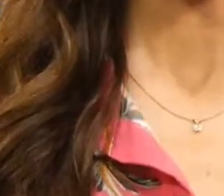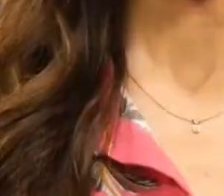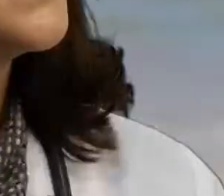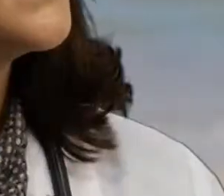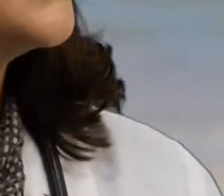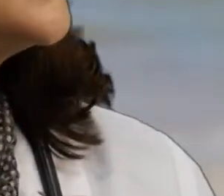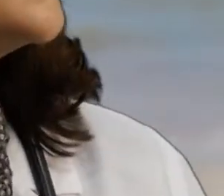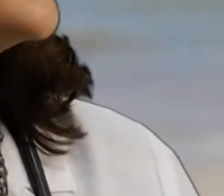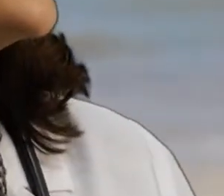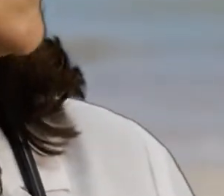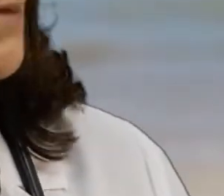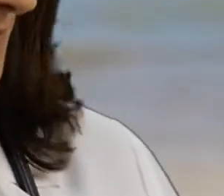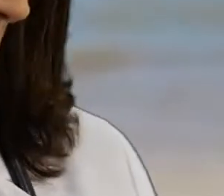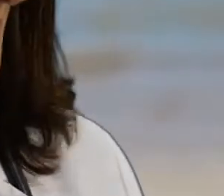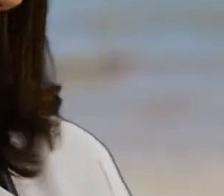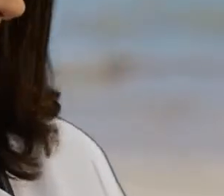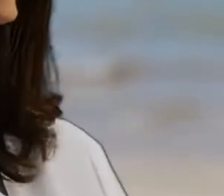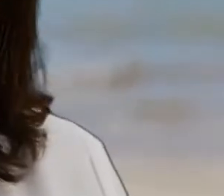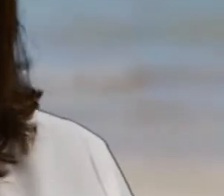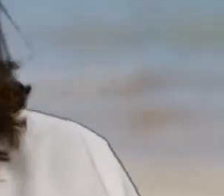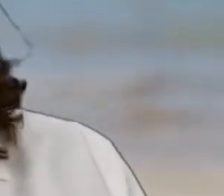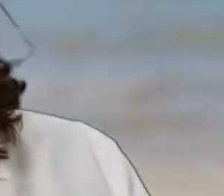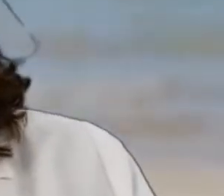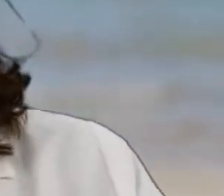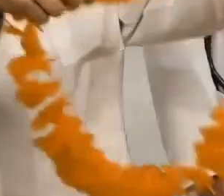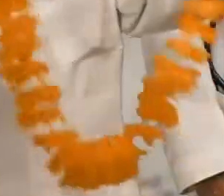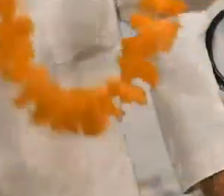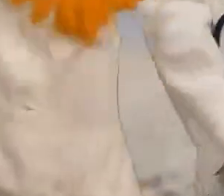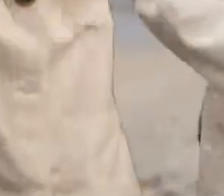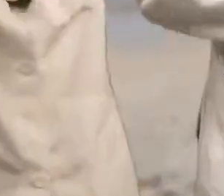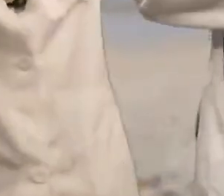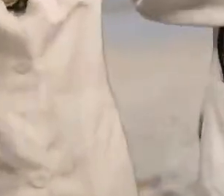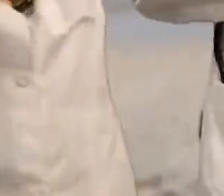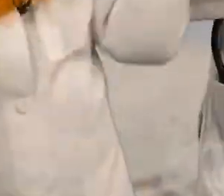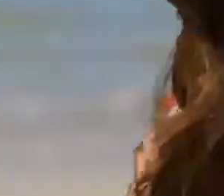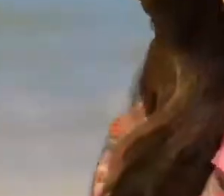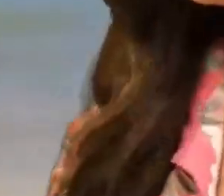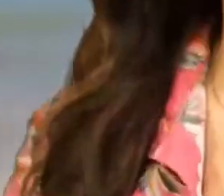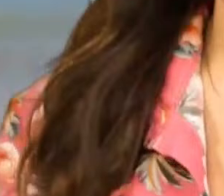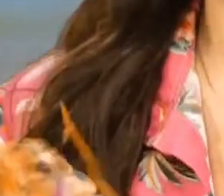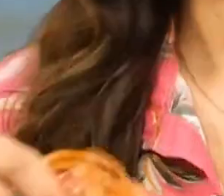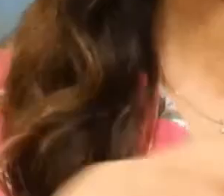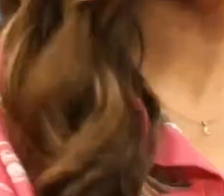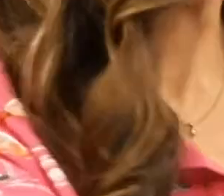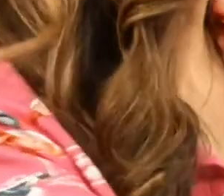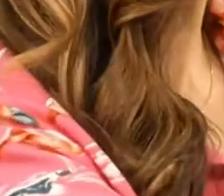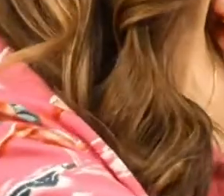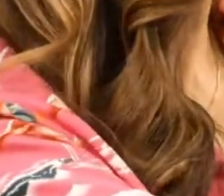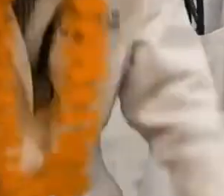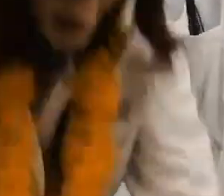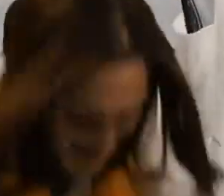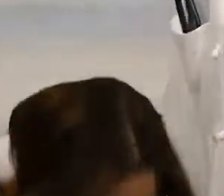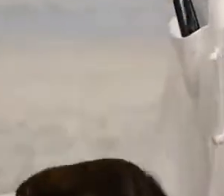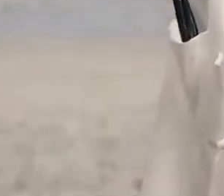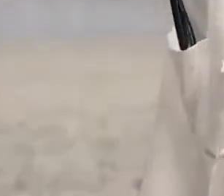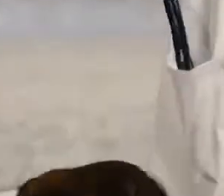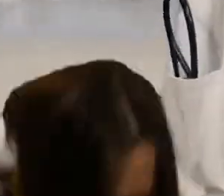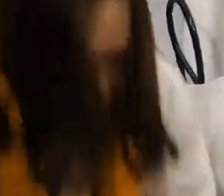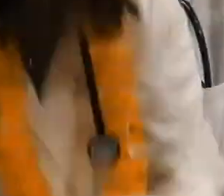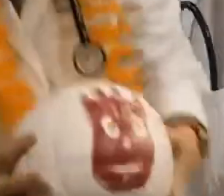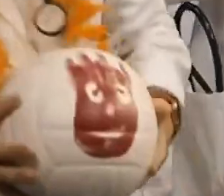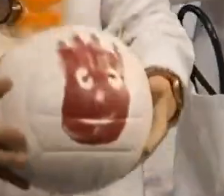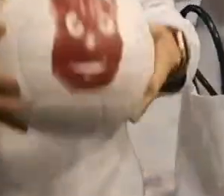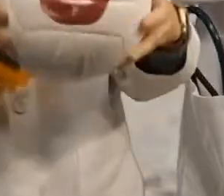so cheap. At least you could have let us change our clothes after the last shift. I didn't know, and I wanted you guys to get the celebrity treatment. Hey, it's not a